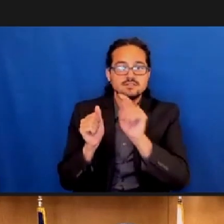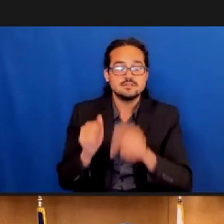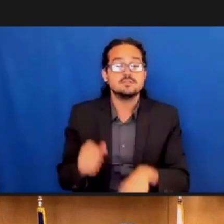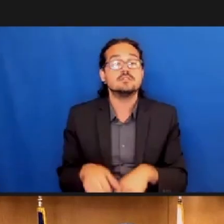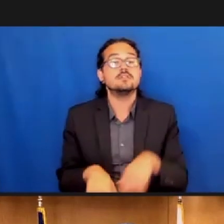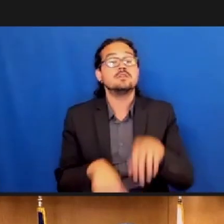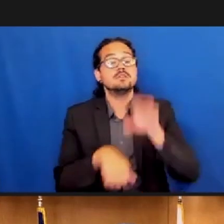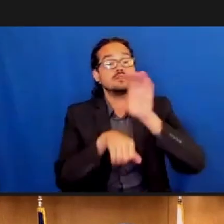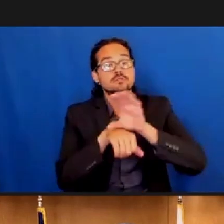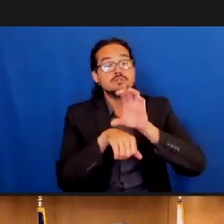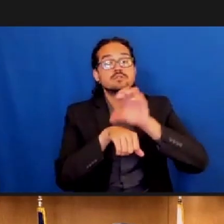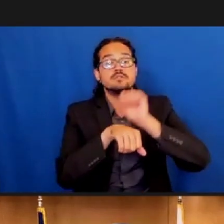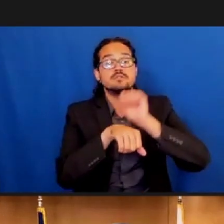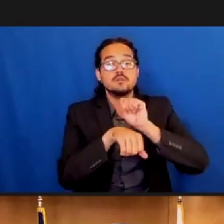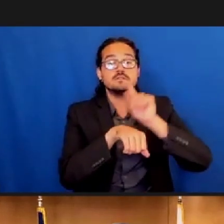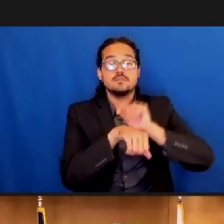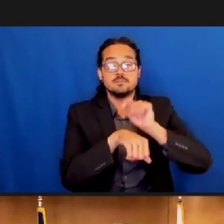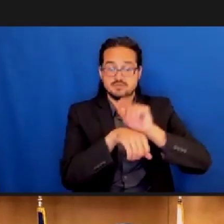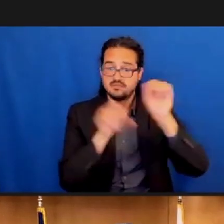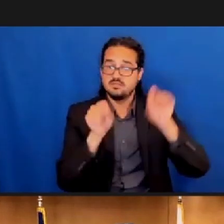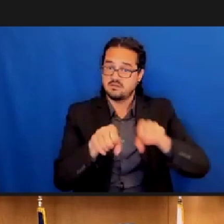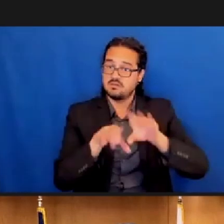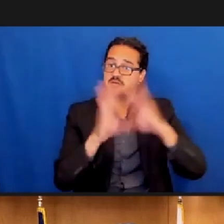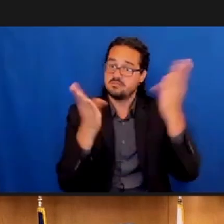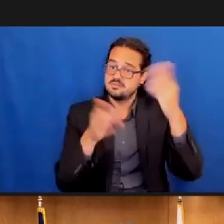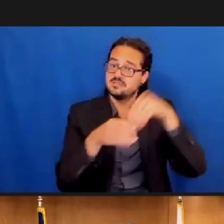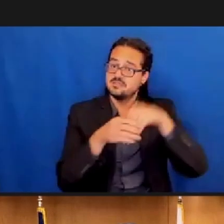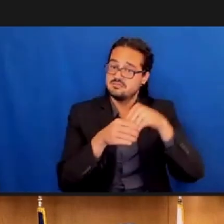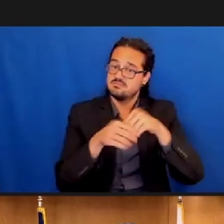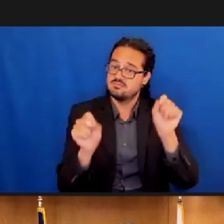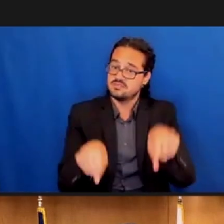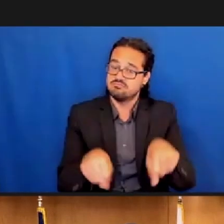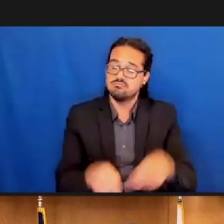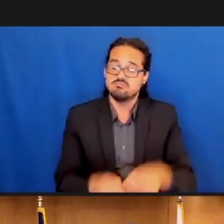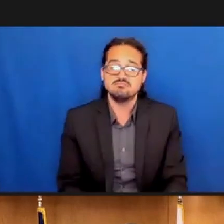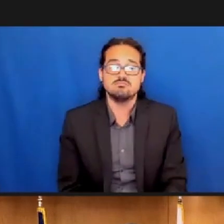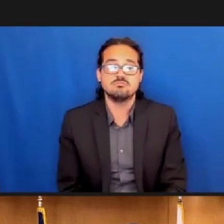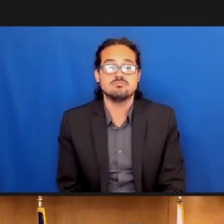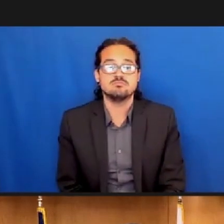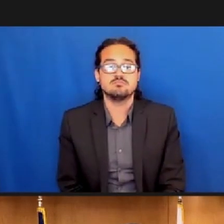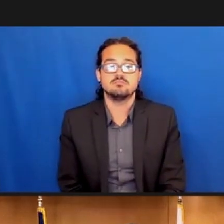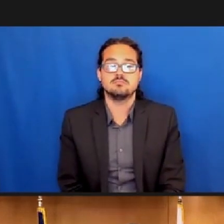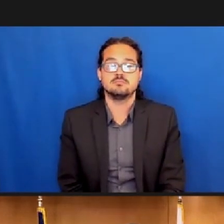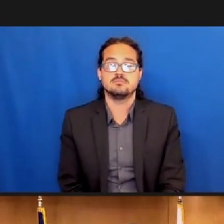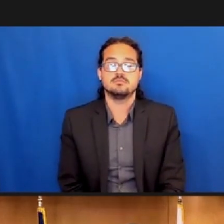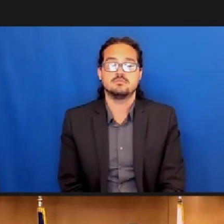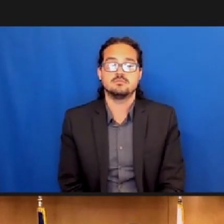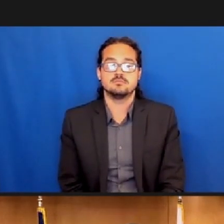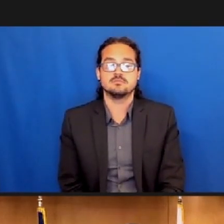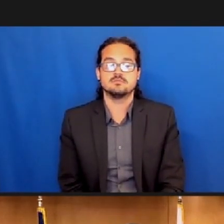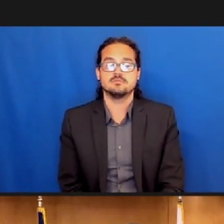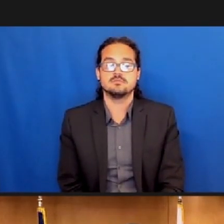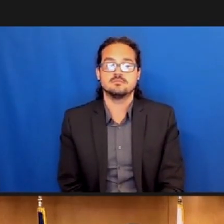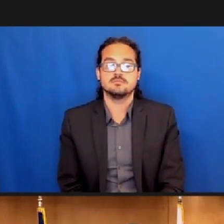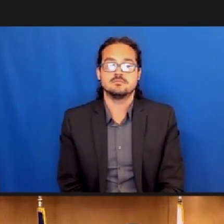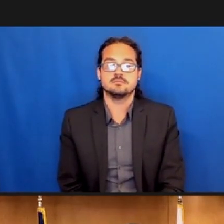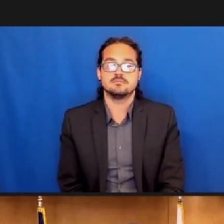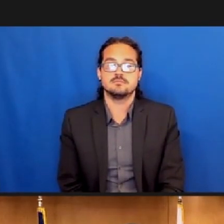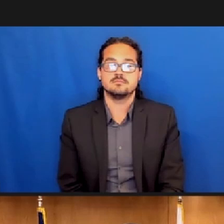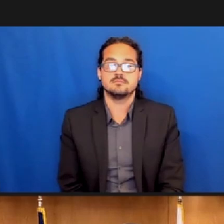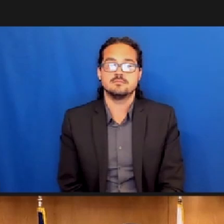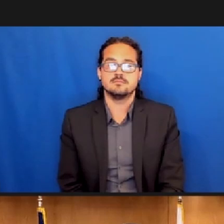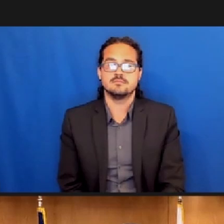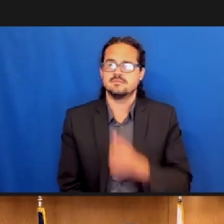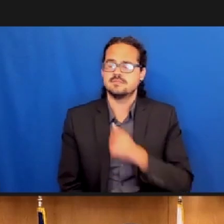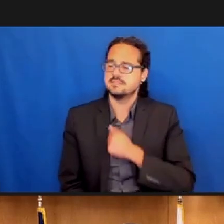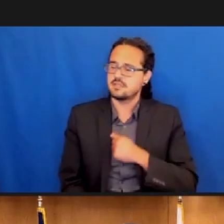capacity. Okay, that's helpful. I'm sorry, Dr. Lisa wasn't able to stay on with us, but